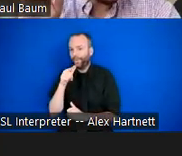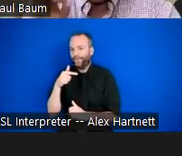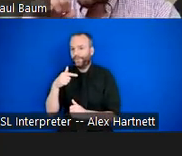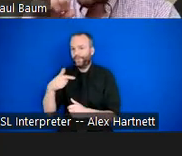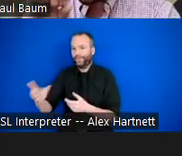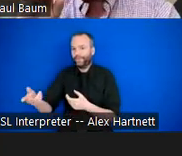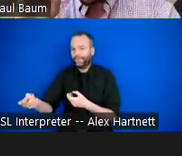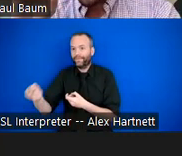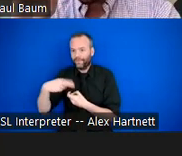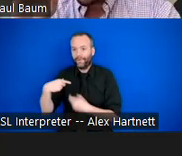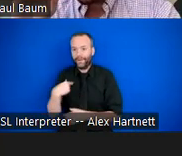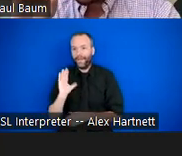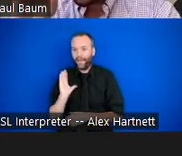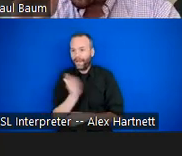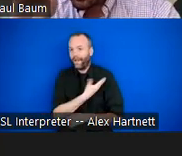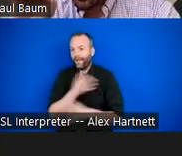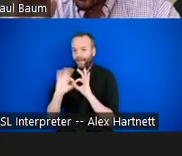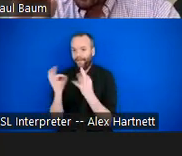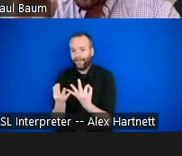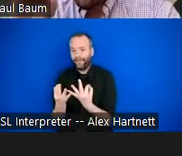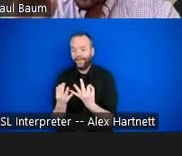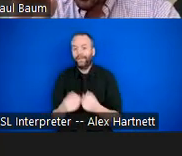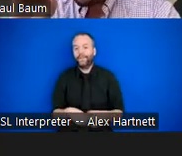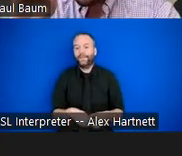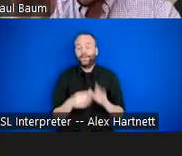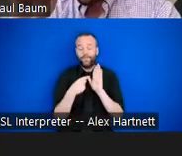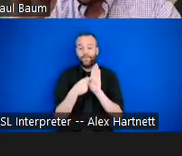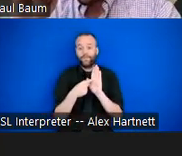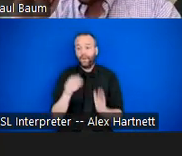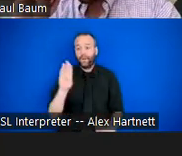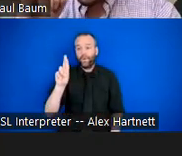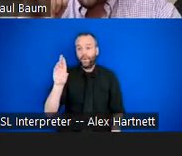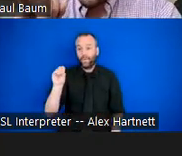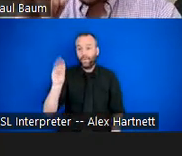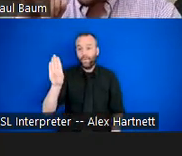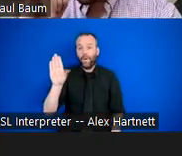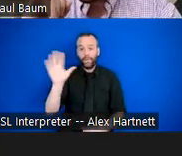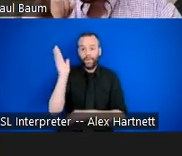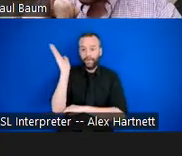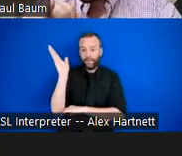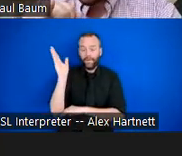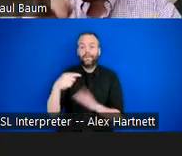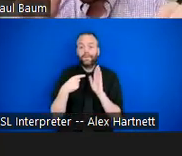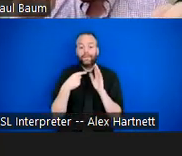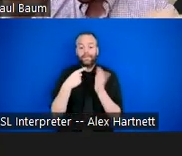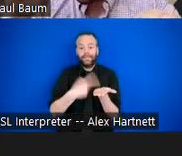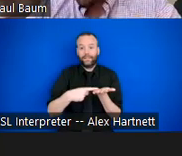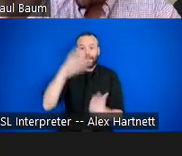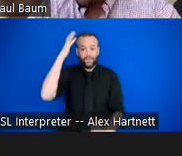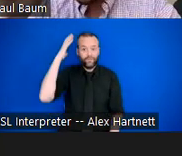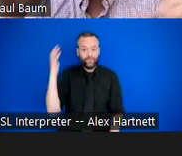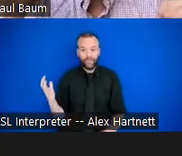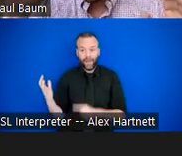drag and the history of drag and being misunderstood. Okay, there's a reason why there's drag daughters and there's